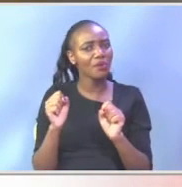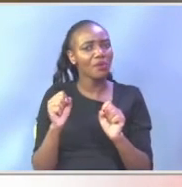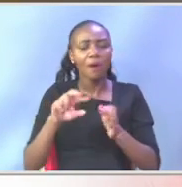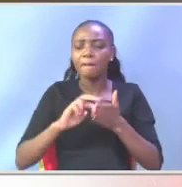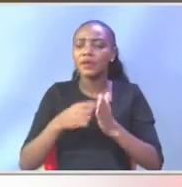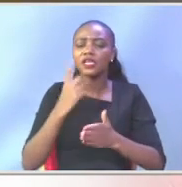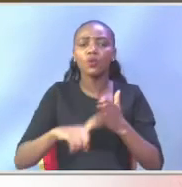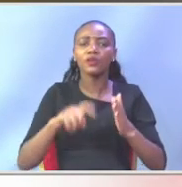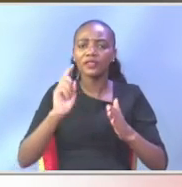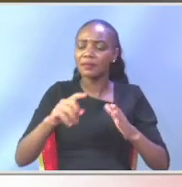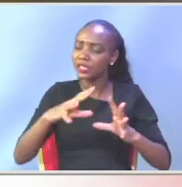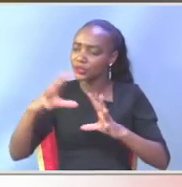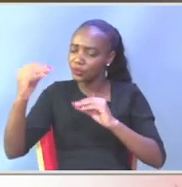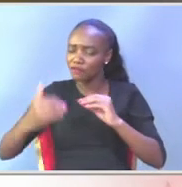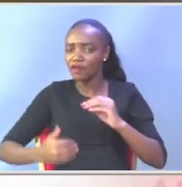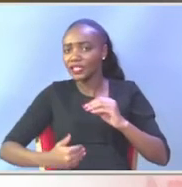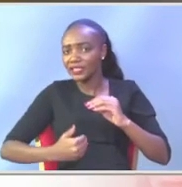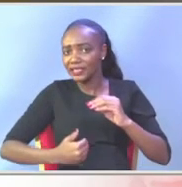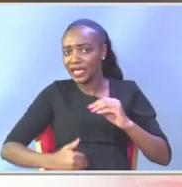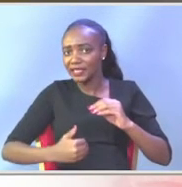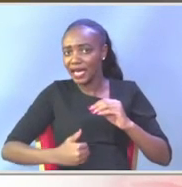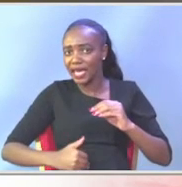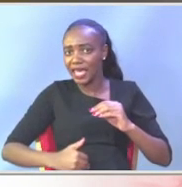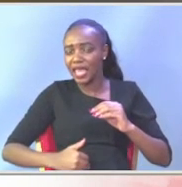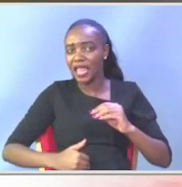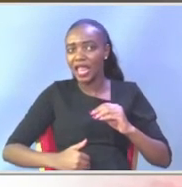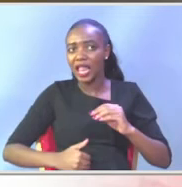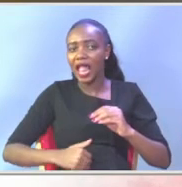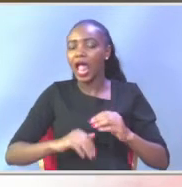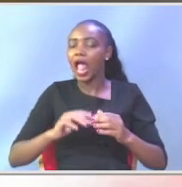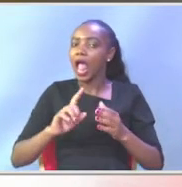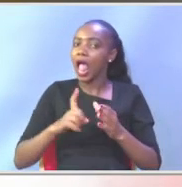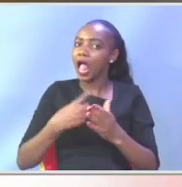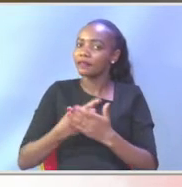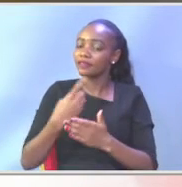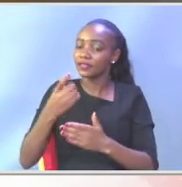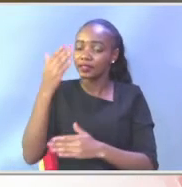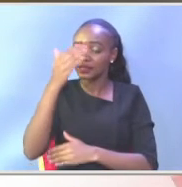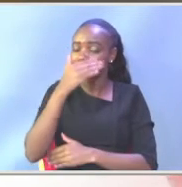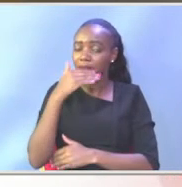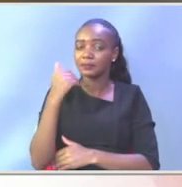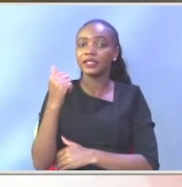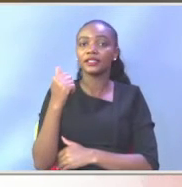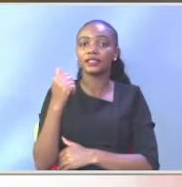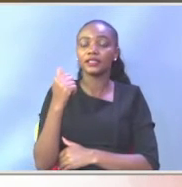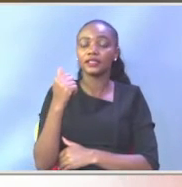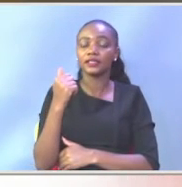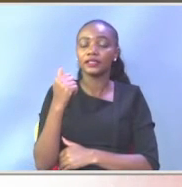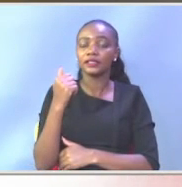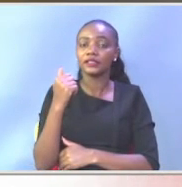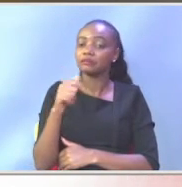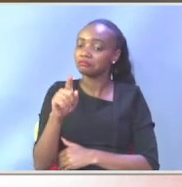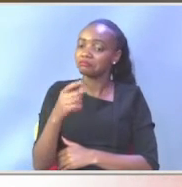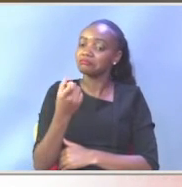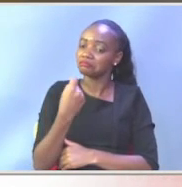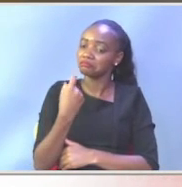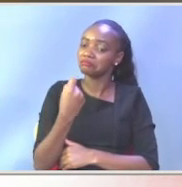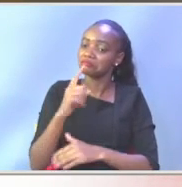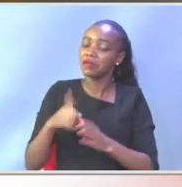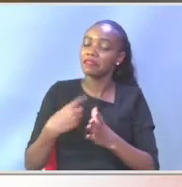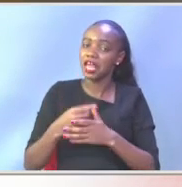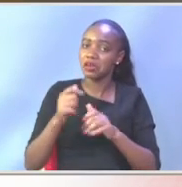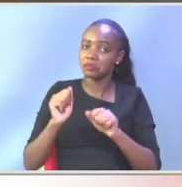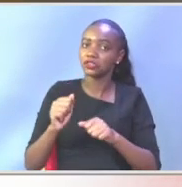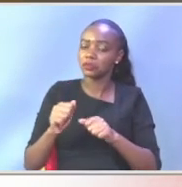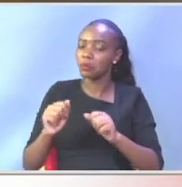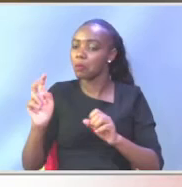for direct for surgery. There is a different levels of treatment for such patient, and accordingly we can follow them, and